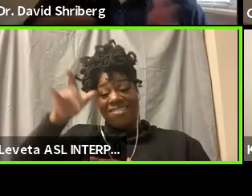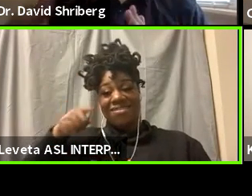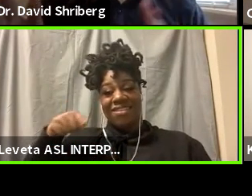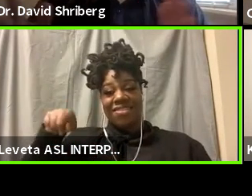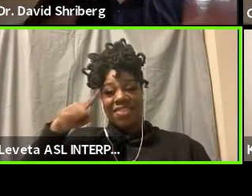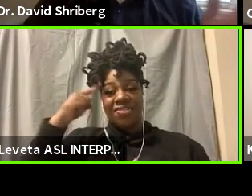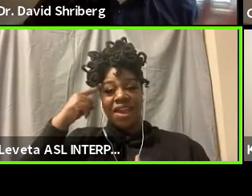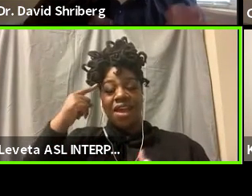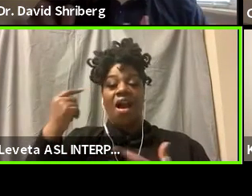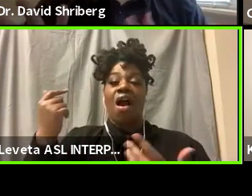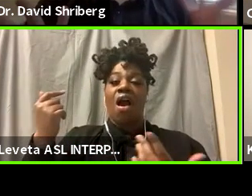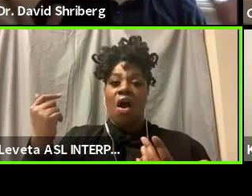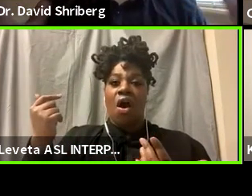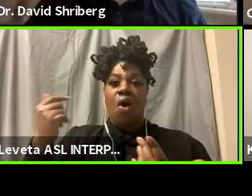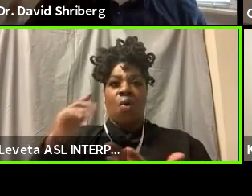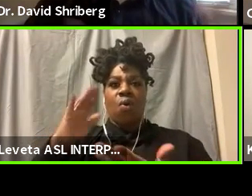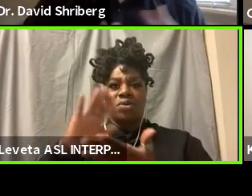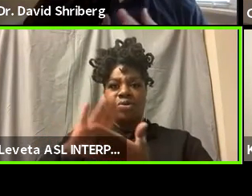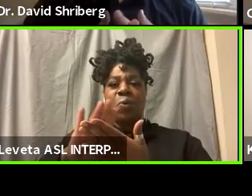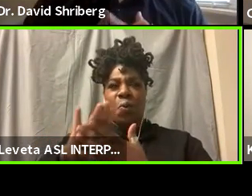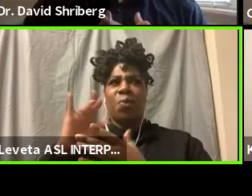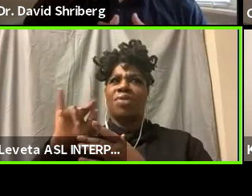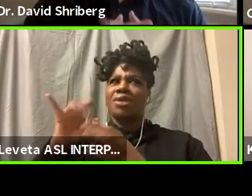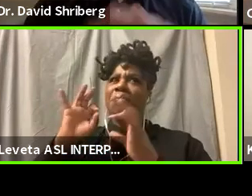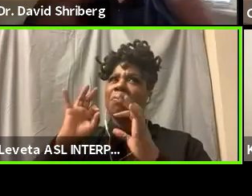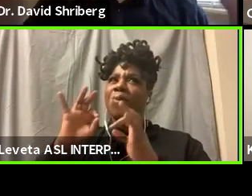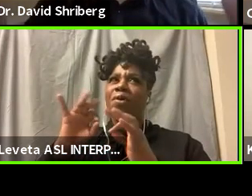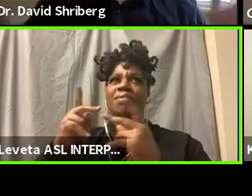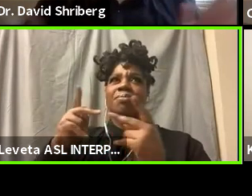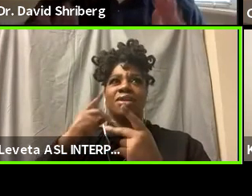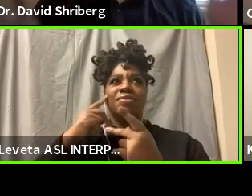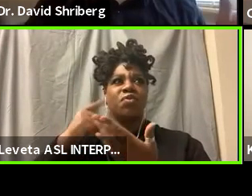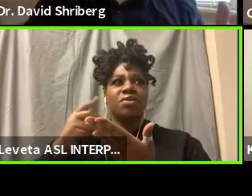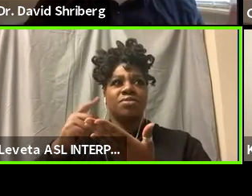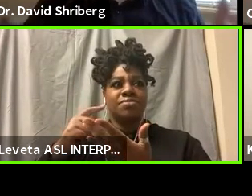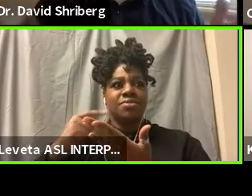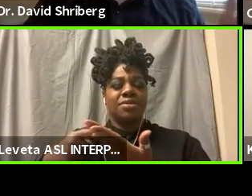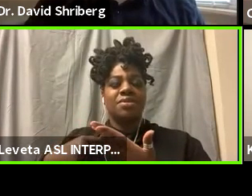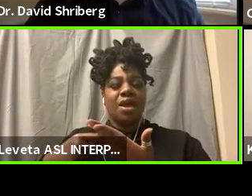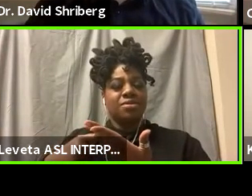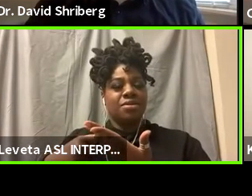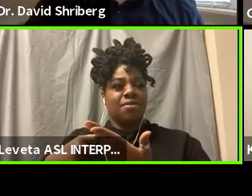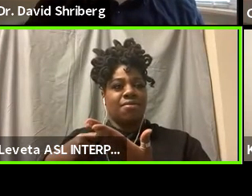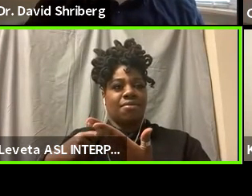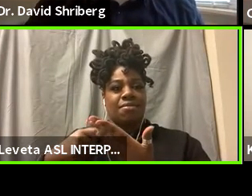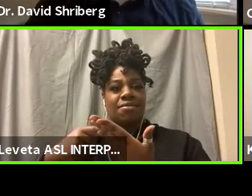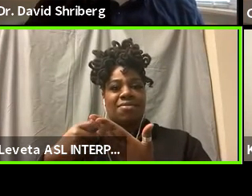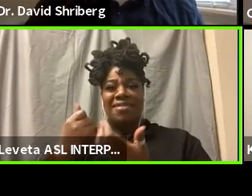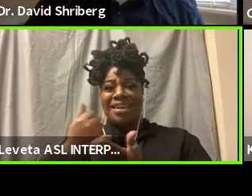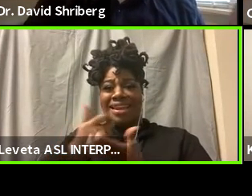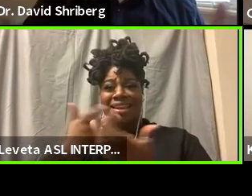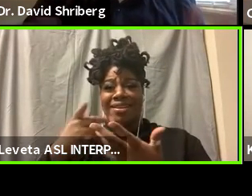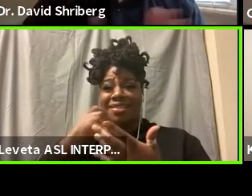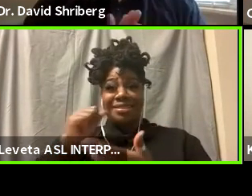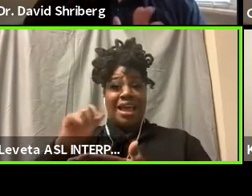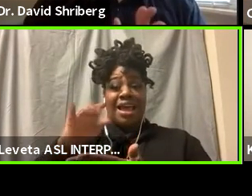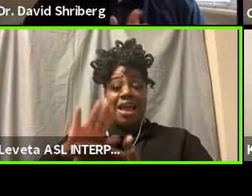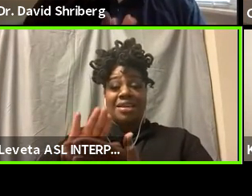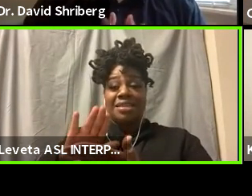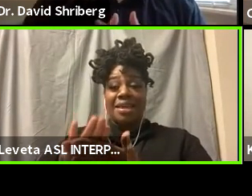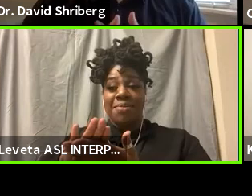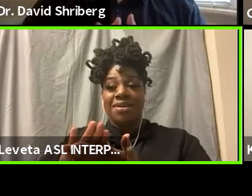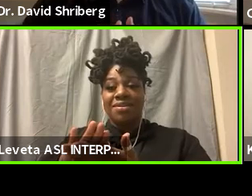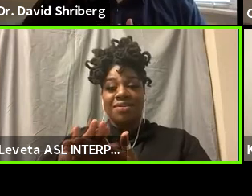the logical place to be talking about their things beyond academics and their children, right? And